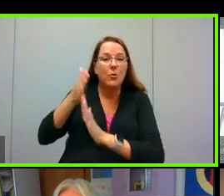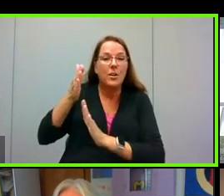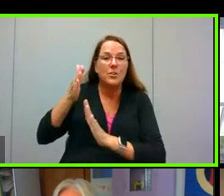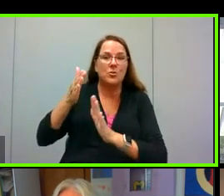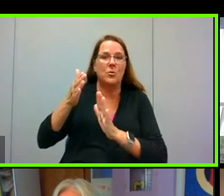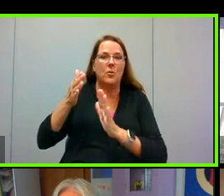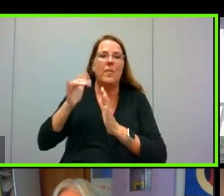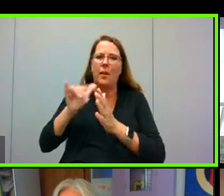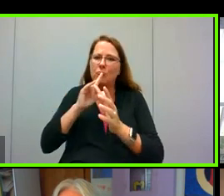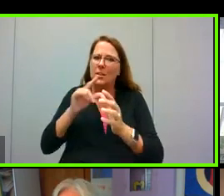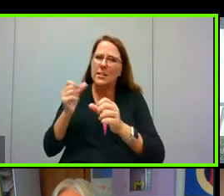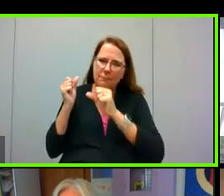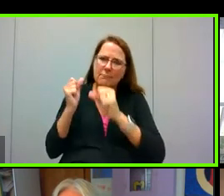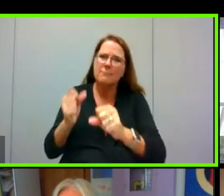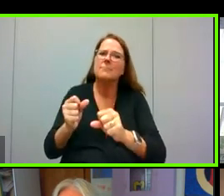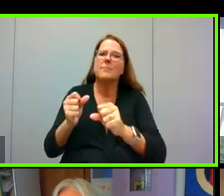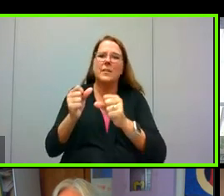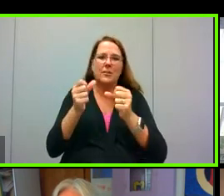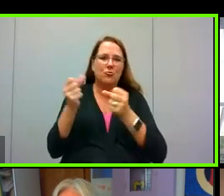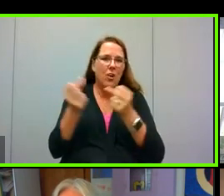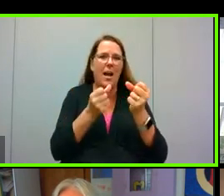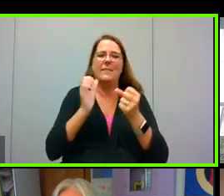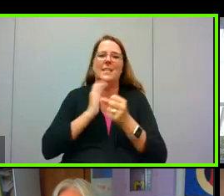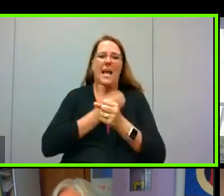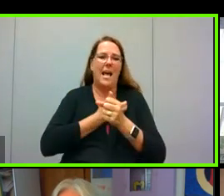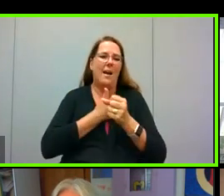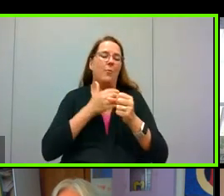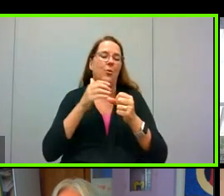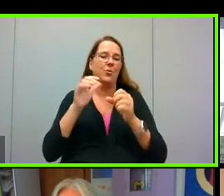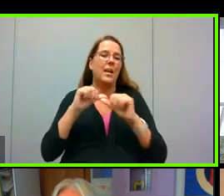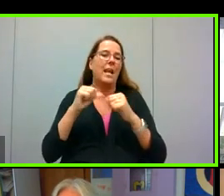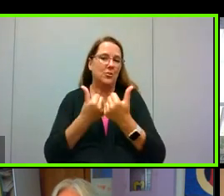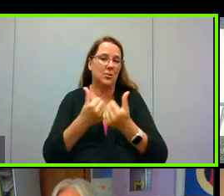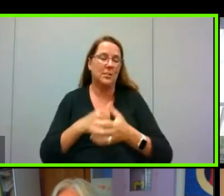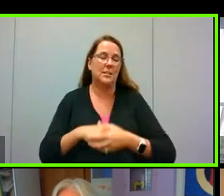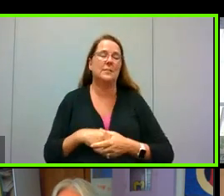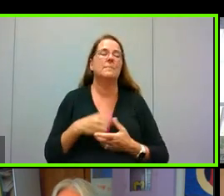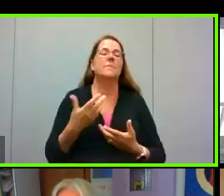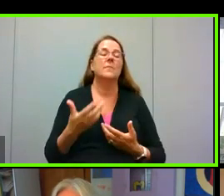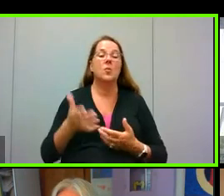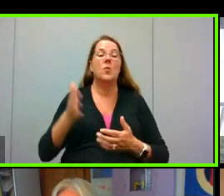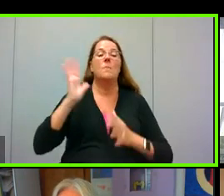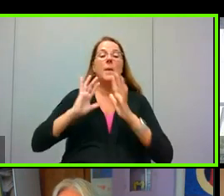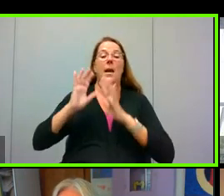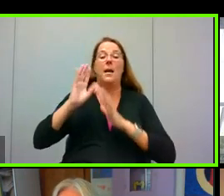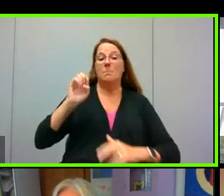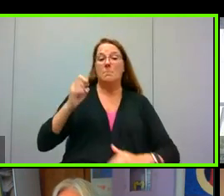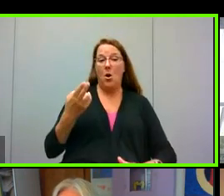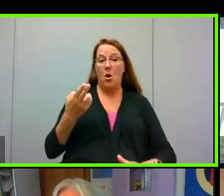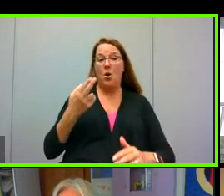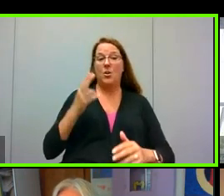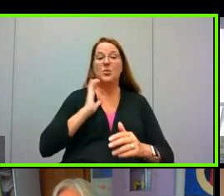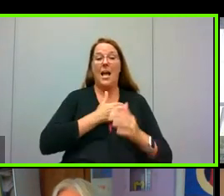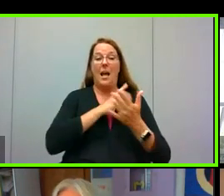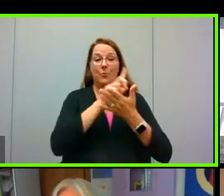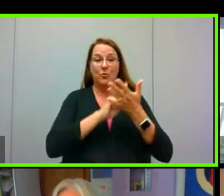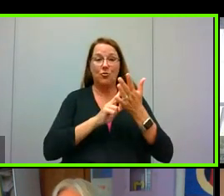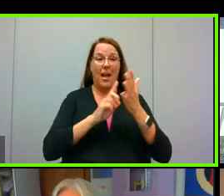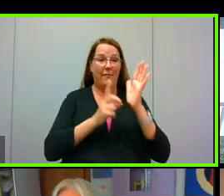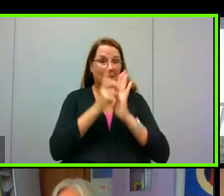drive, as I said, Virginia's workforce agencies. So back in March, when the draft was compiled with all of our